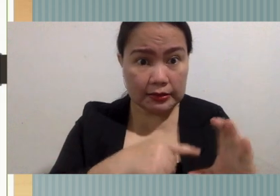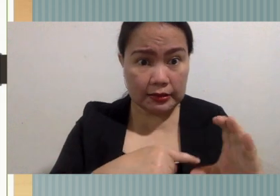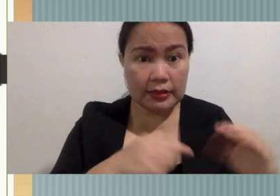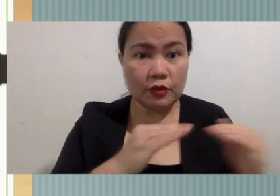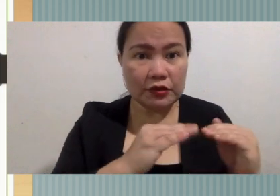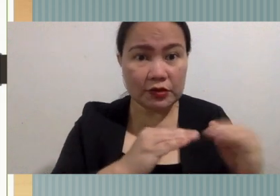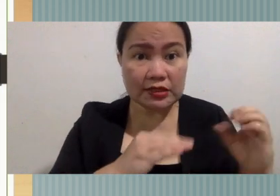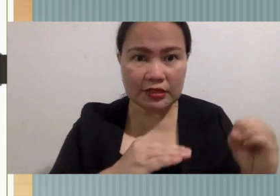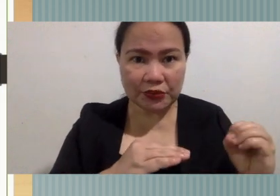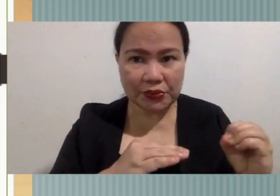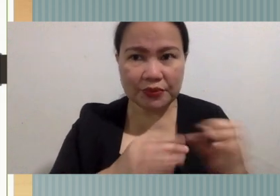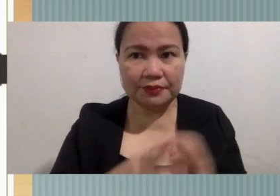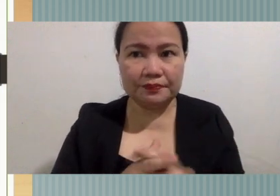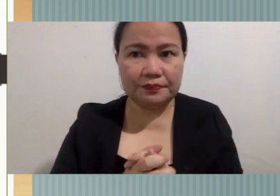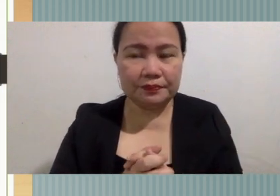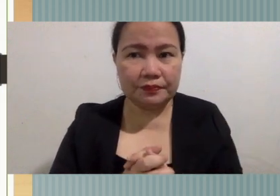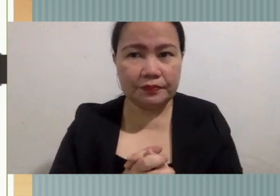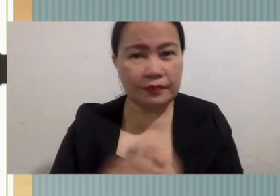to 0.